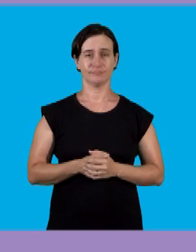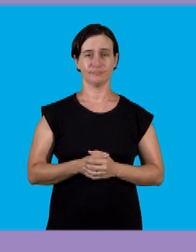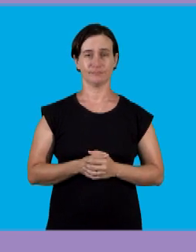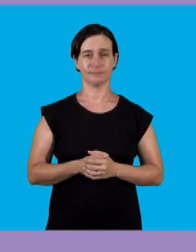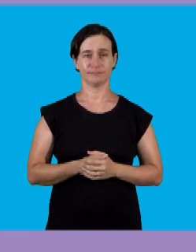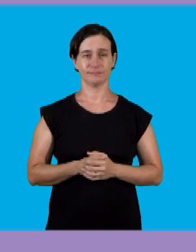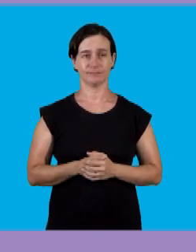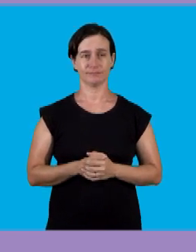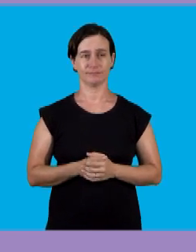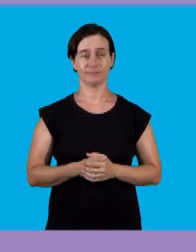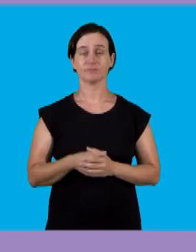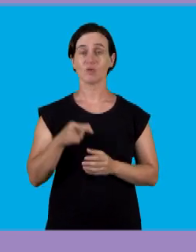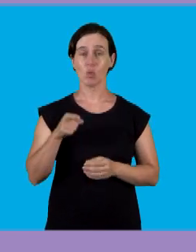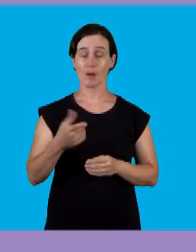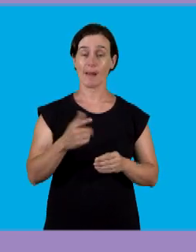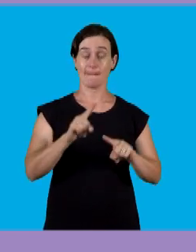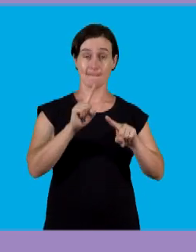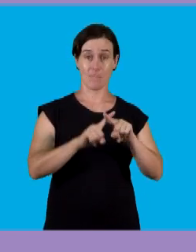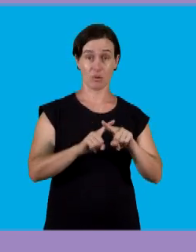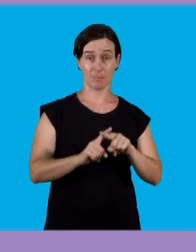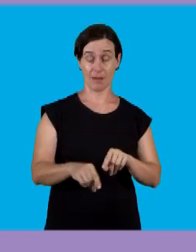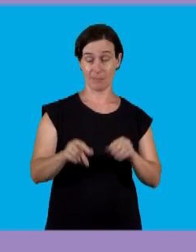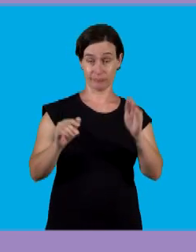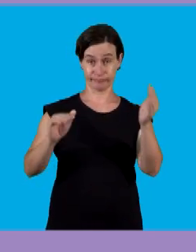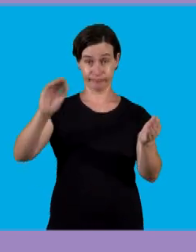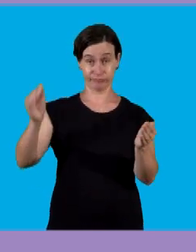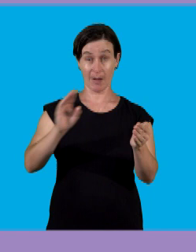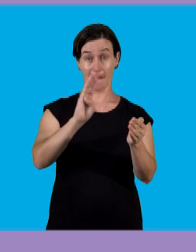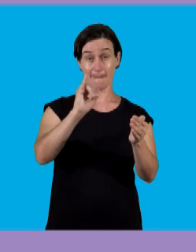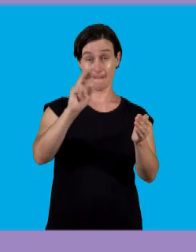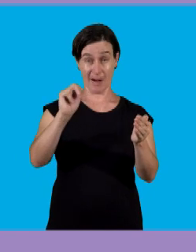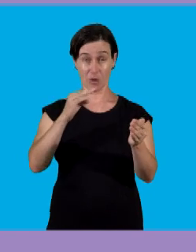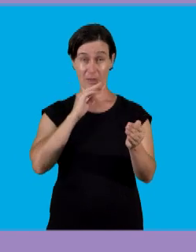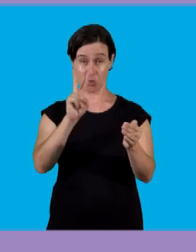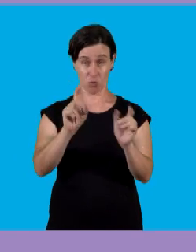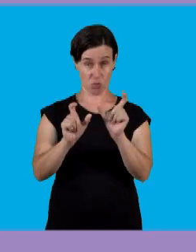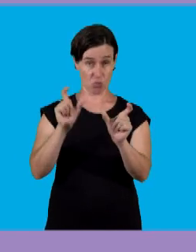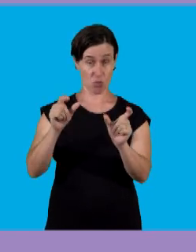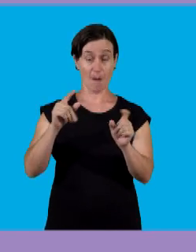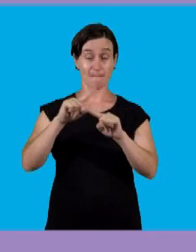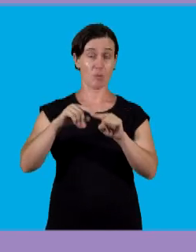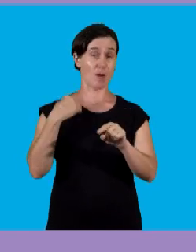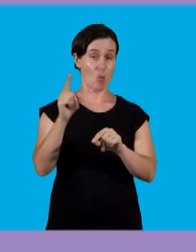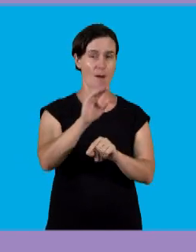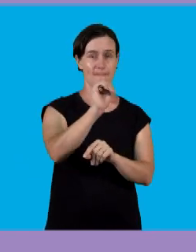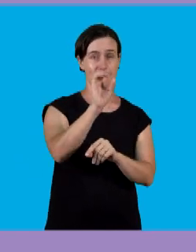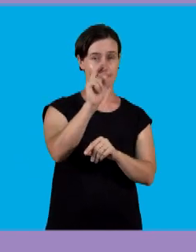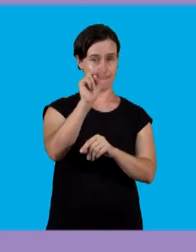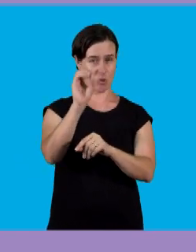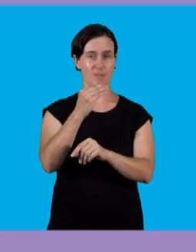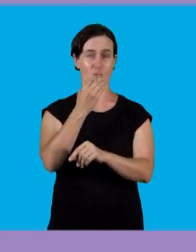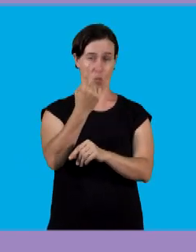there, we are still multiplying a binomial with a monomial. Let's go right ahead and multiply